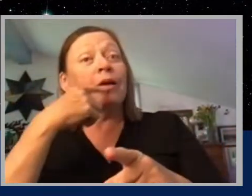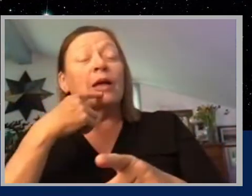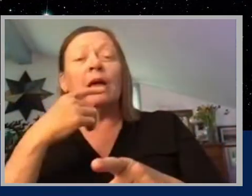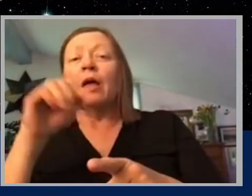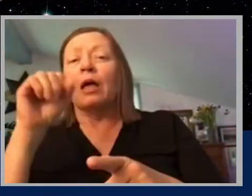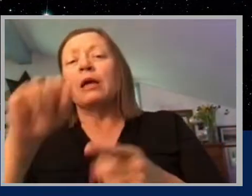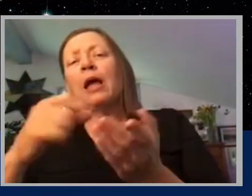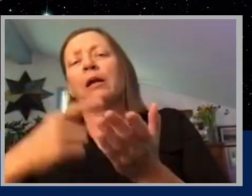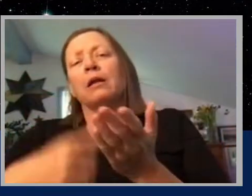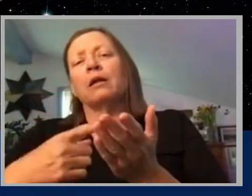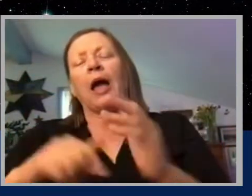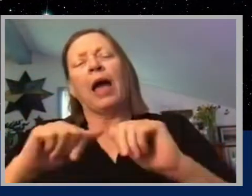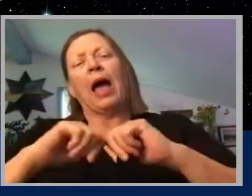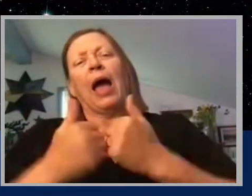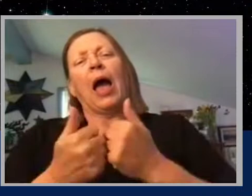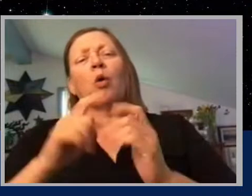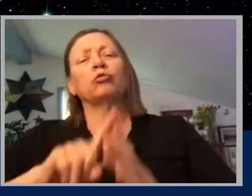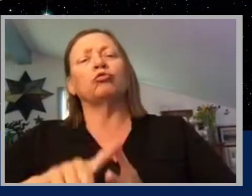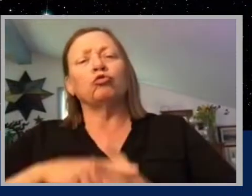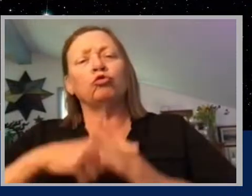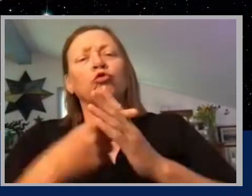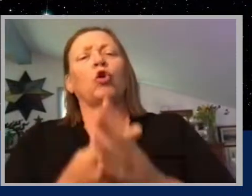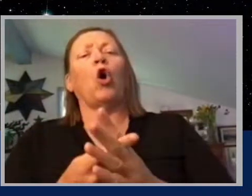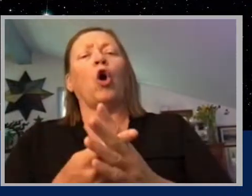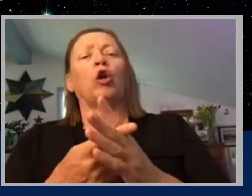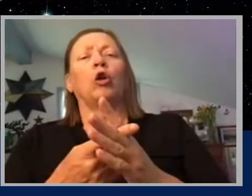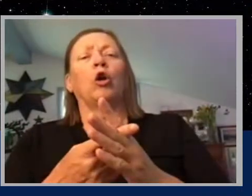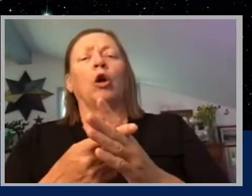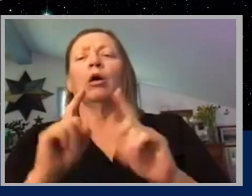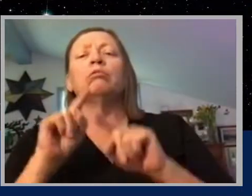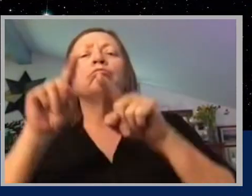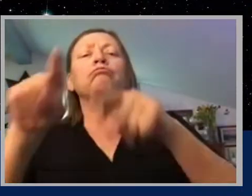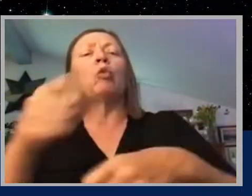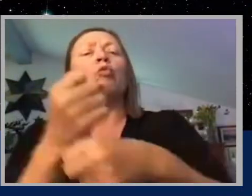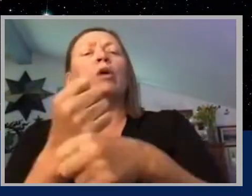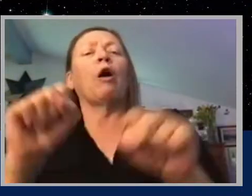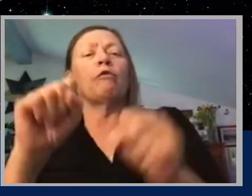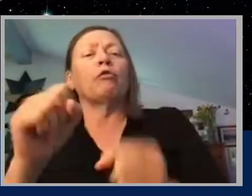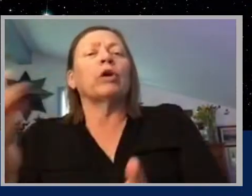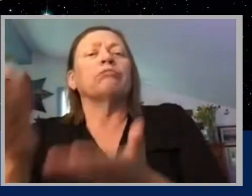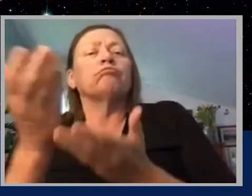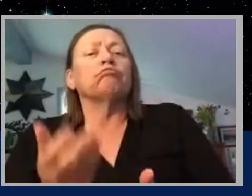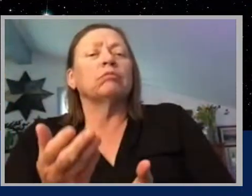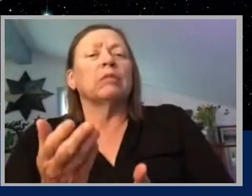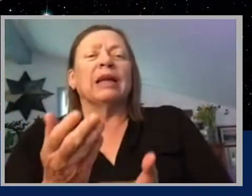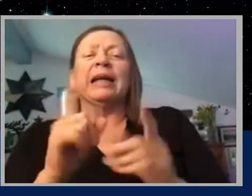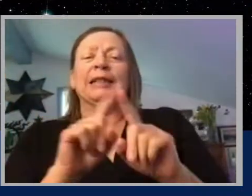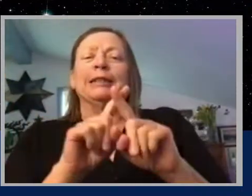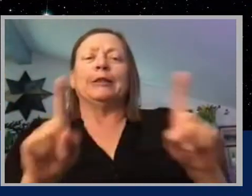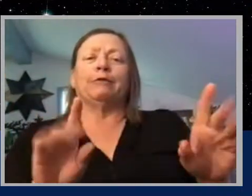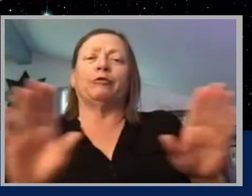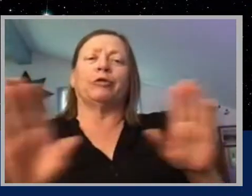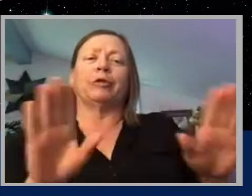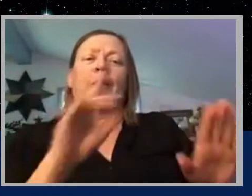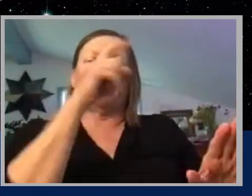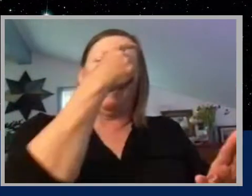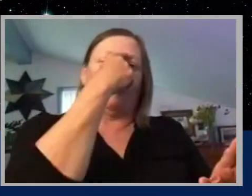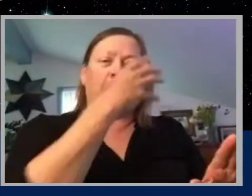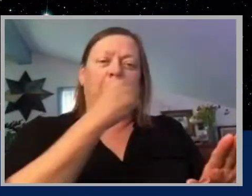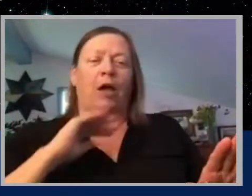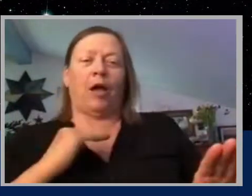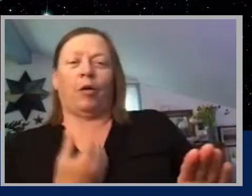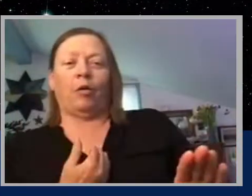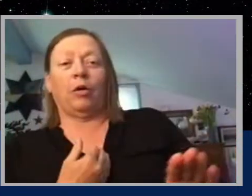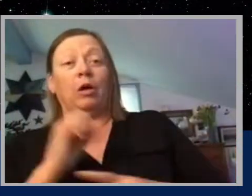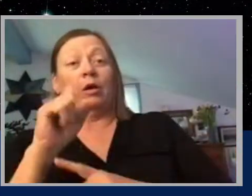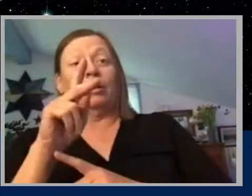Artemis and the commercial crew program, that's a little bit different. For SpaceX, we fly out on a helicopter out to the recovery